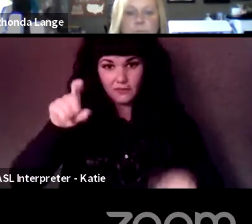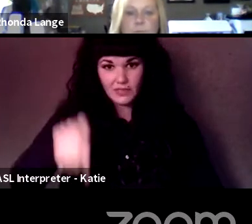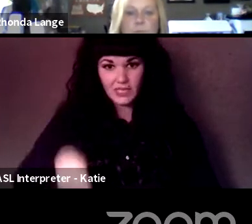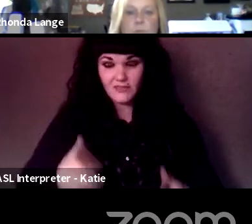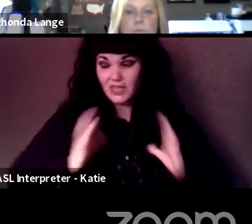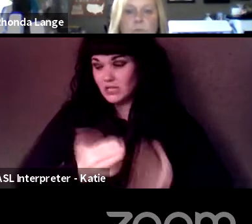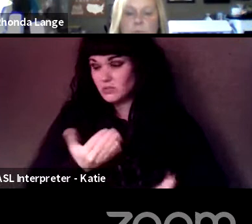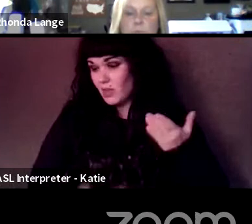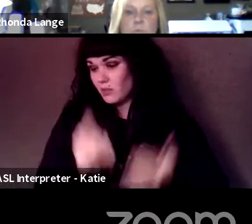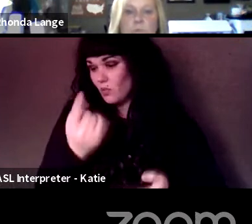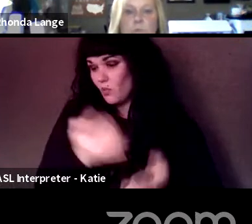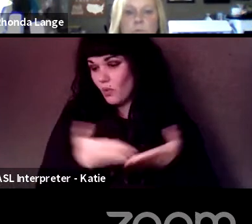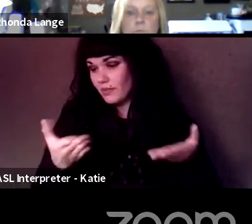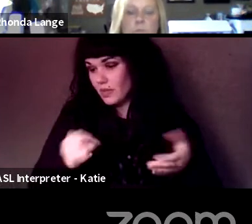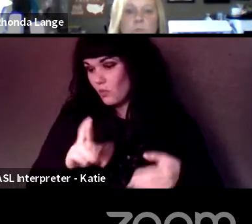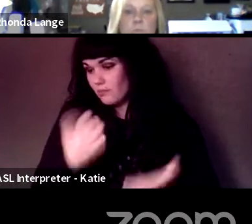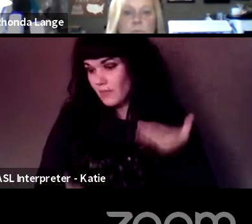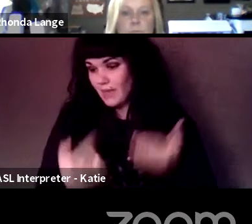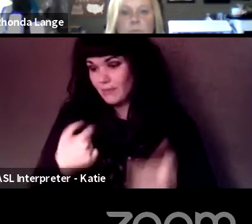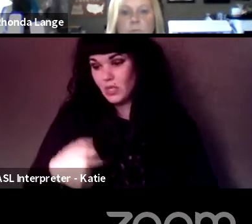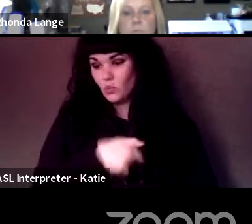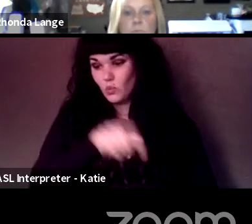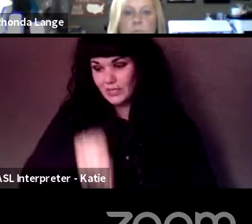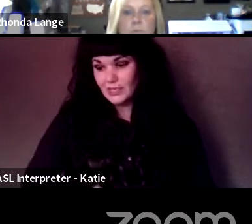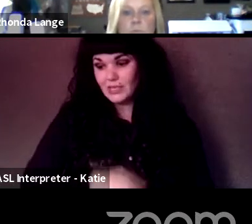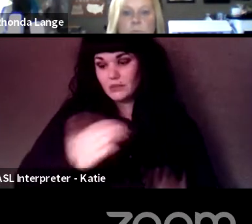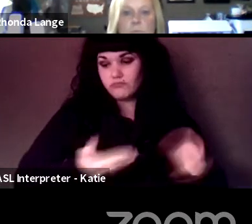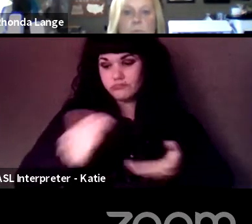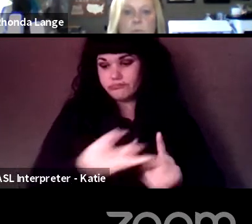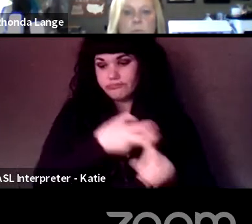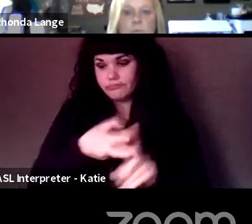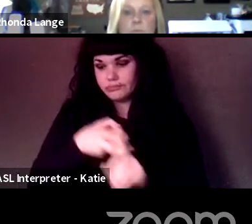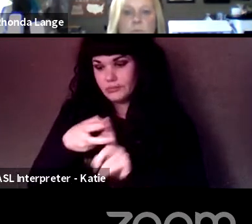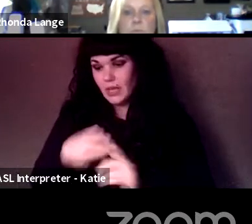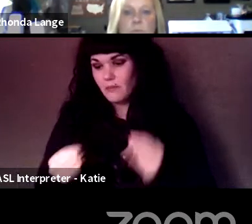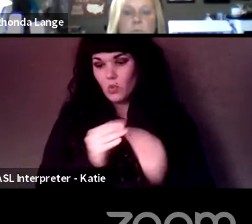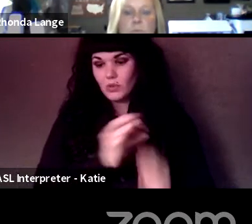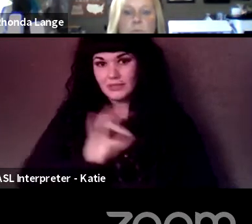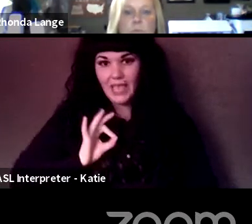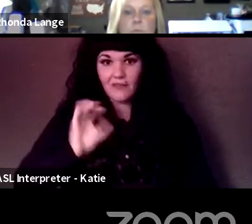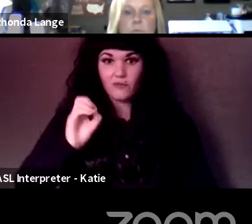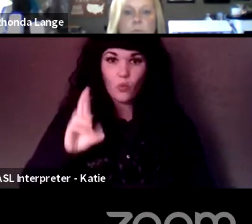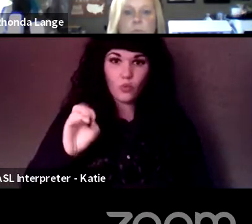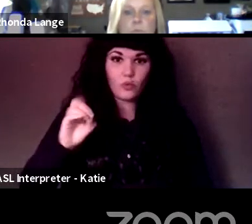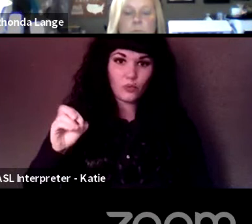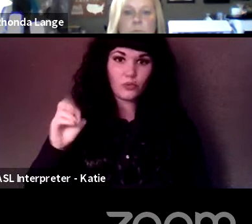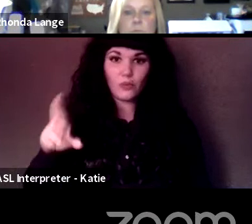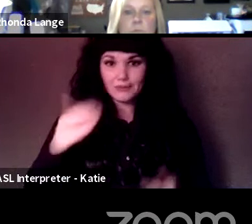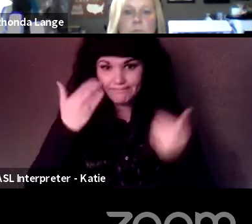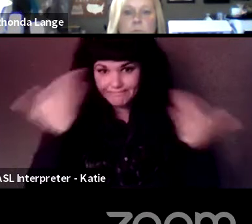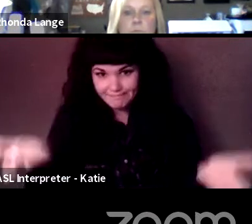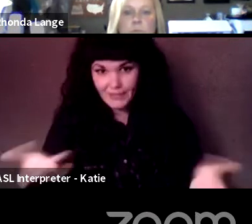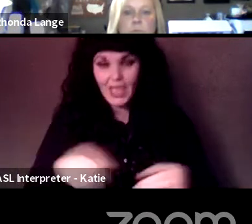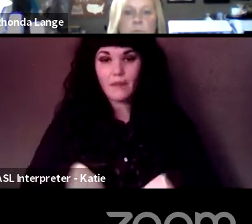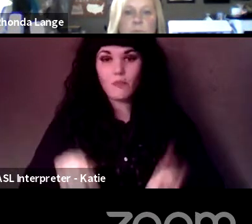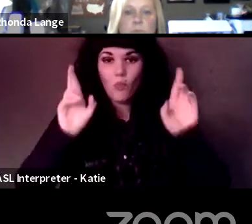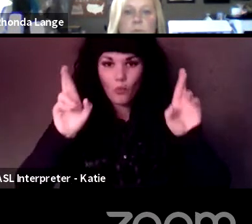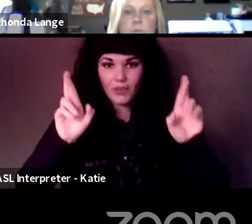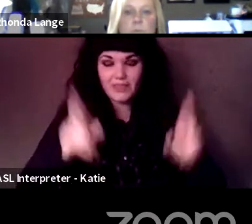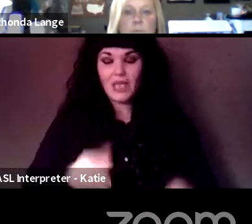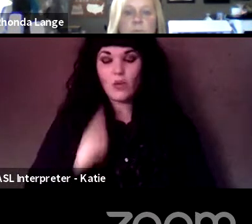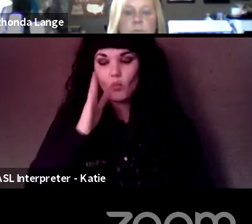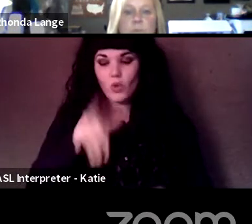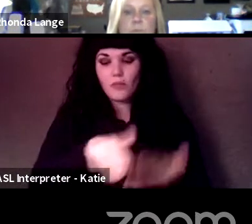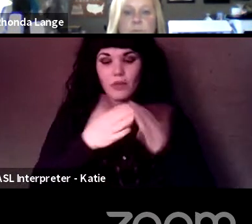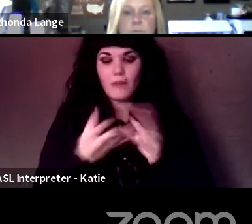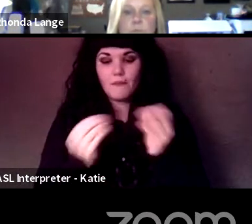be other, like maybe we need more staff or. So I'm hoping that is just clarified, not just